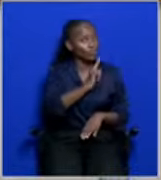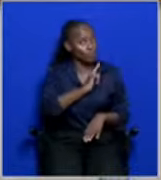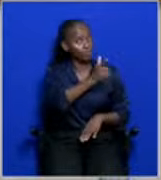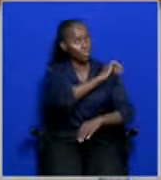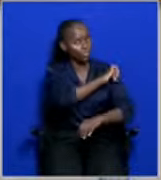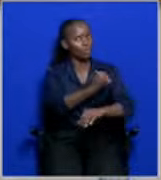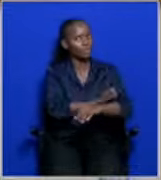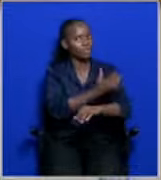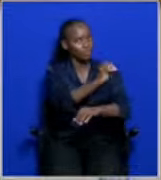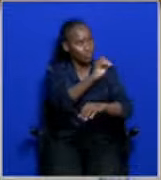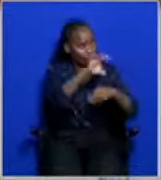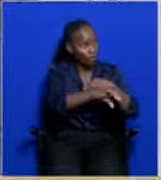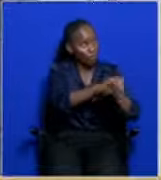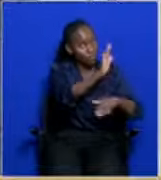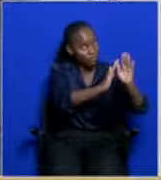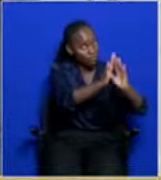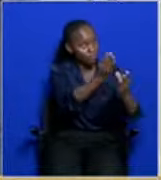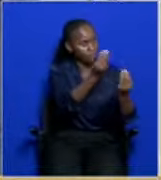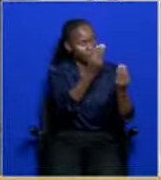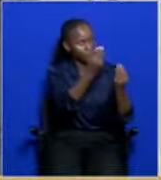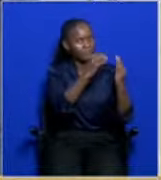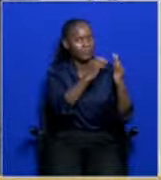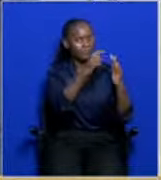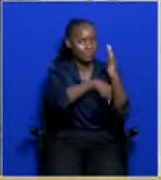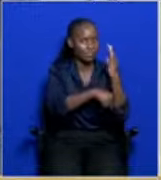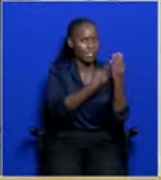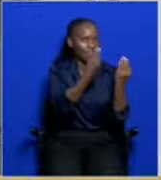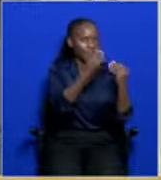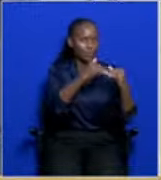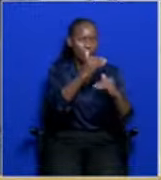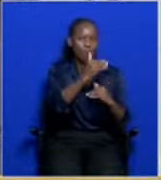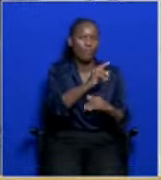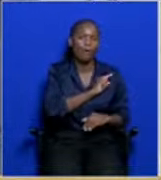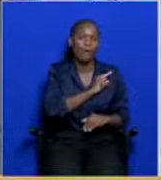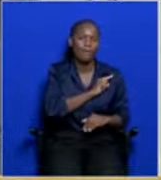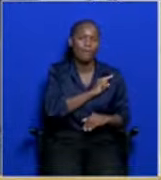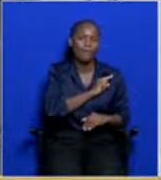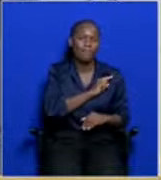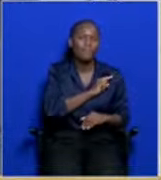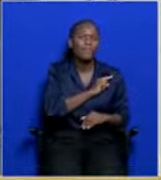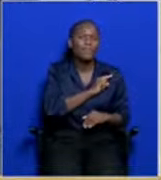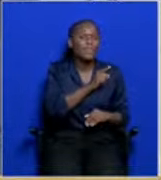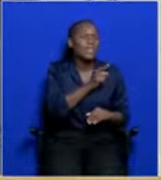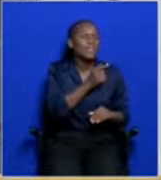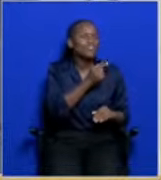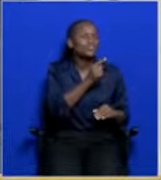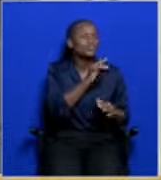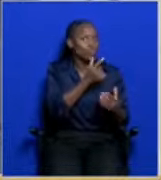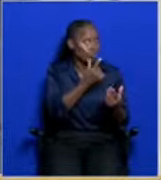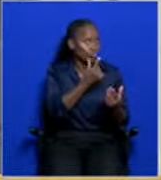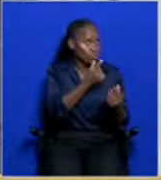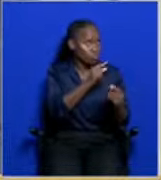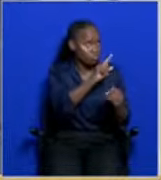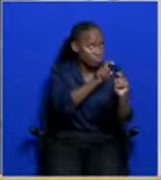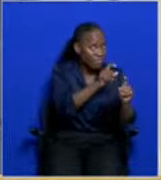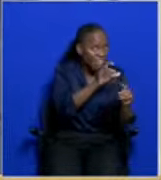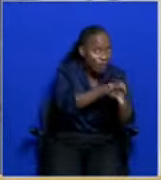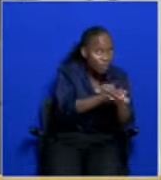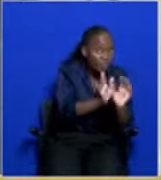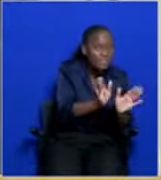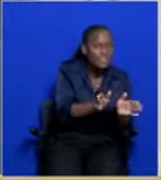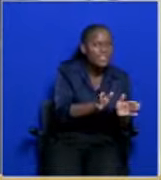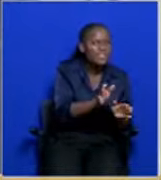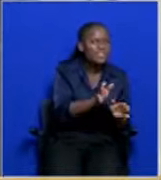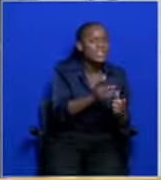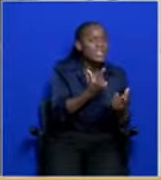I did not compel him to give more details. At that time when I took